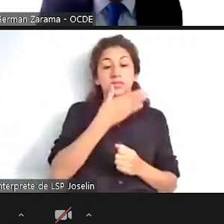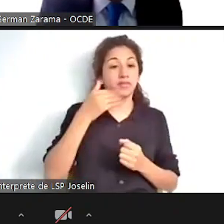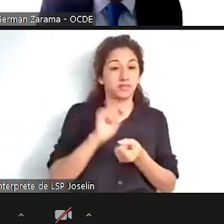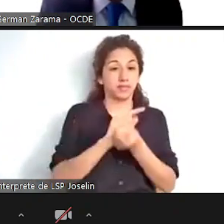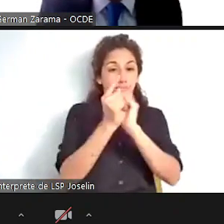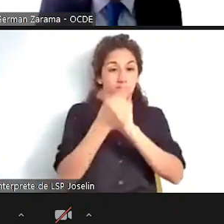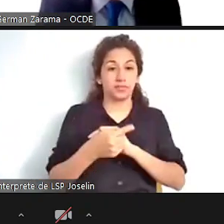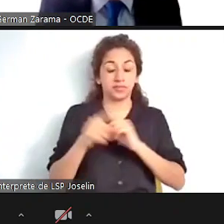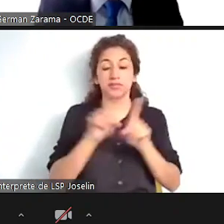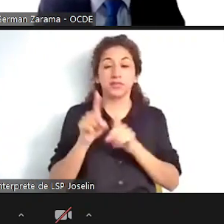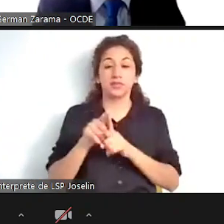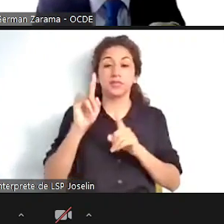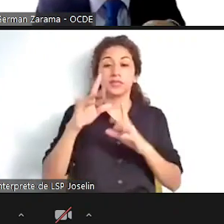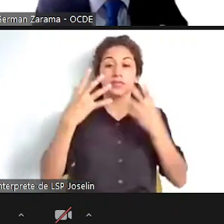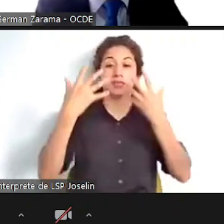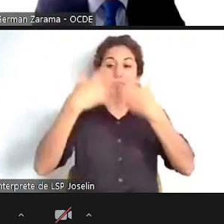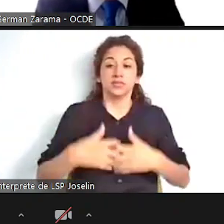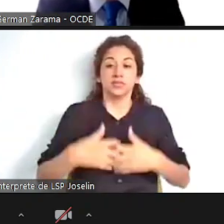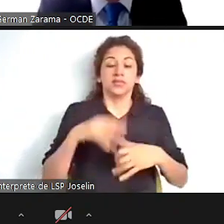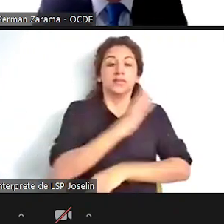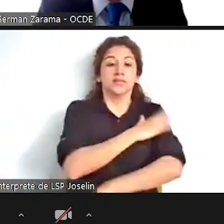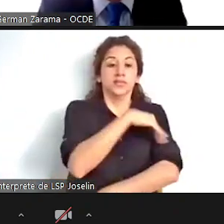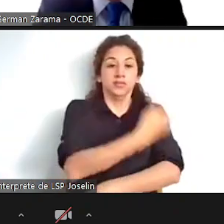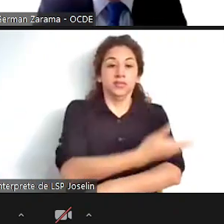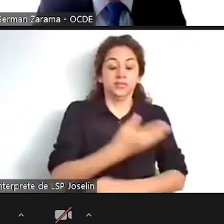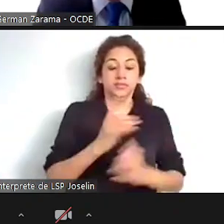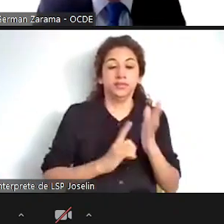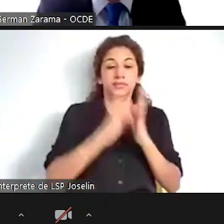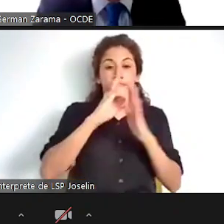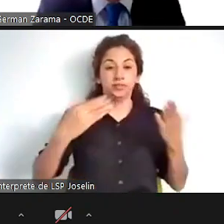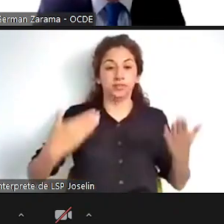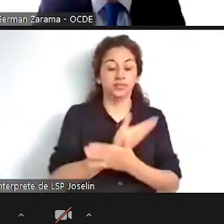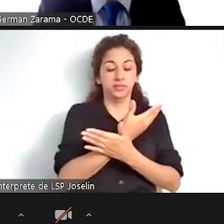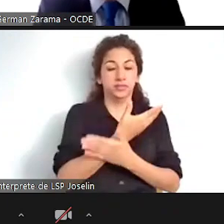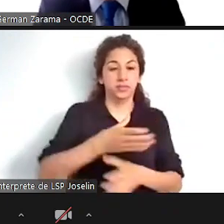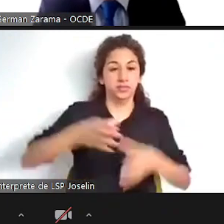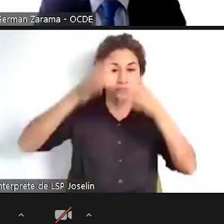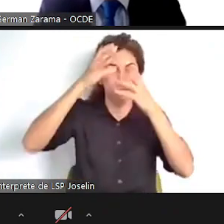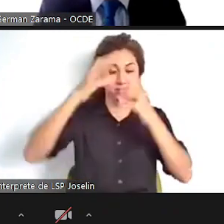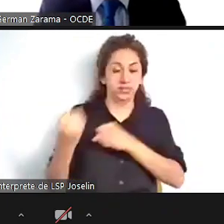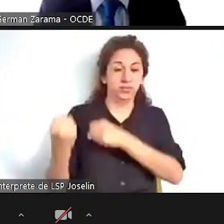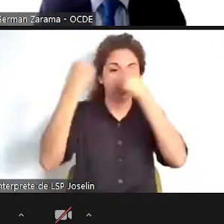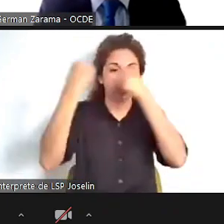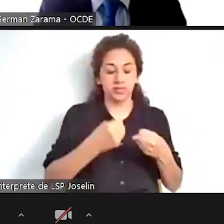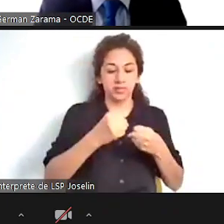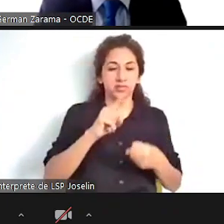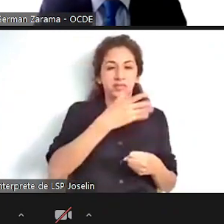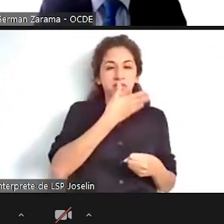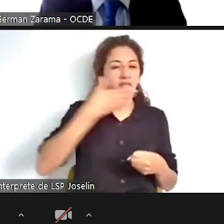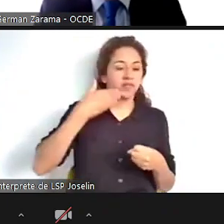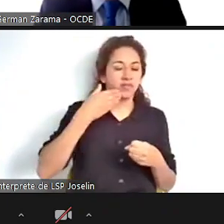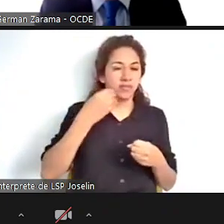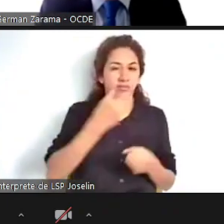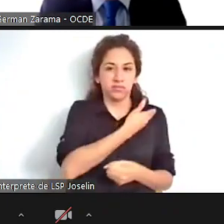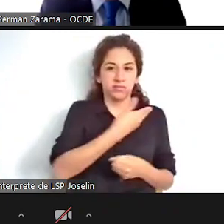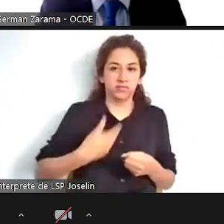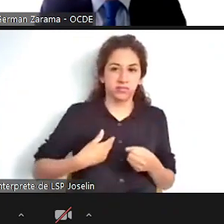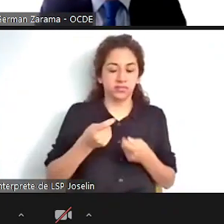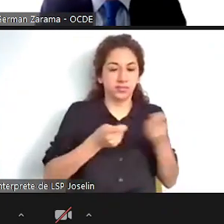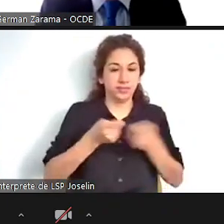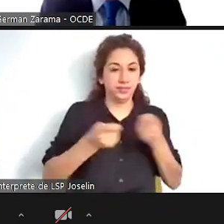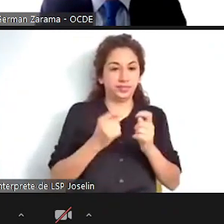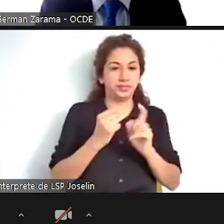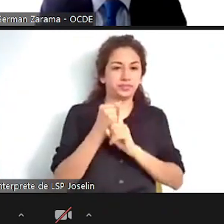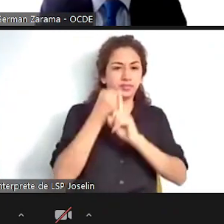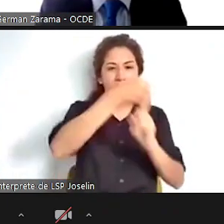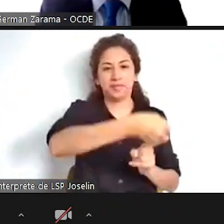channel these changes and can also be in favor of the companies and it favors the new capabilities and place them in a more strategic position